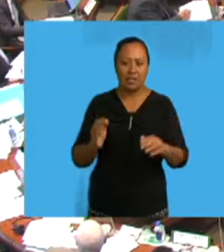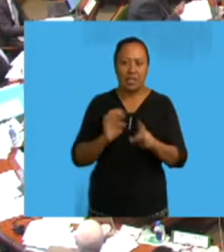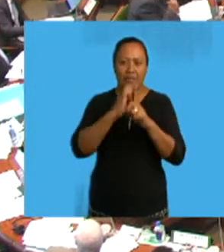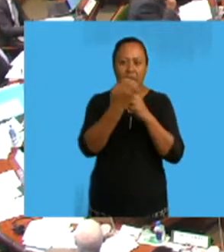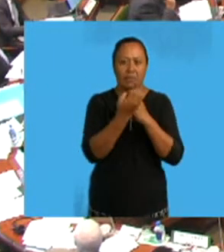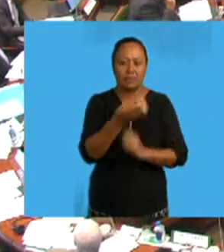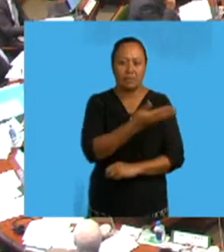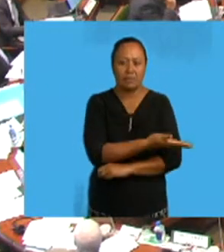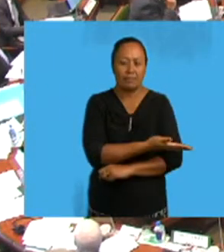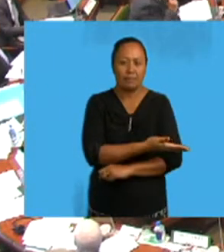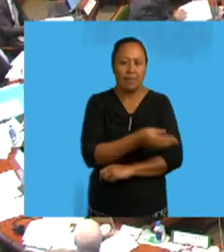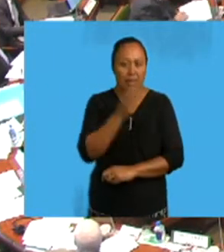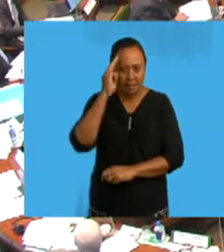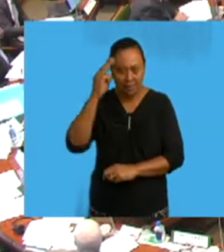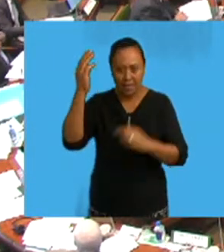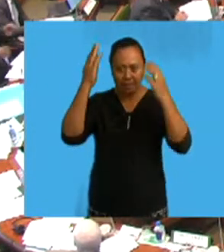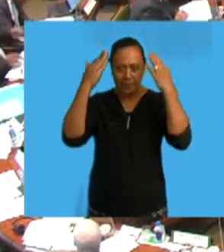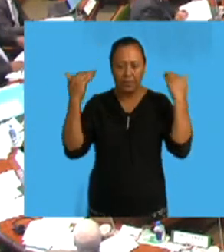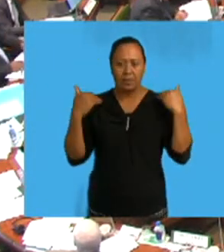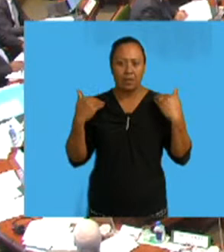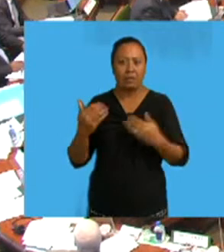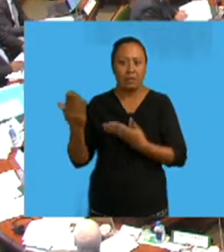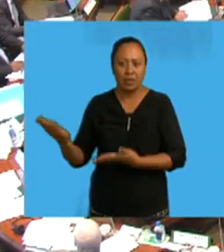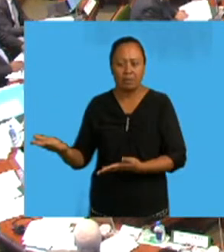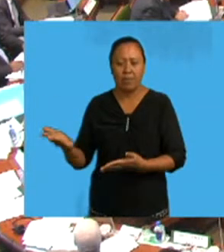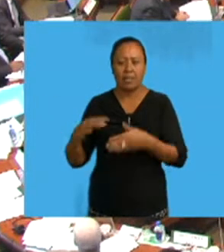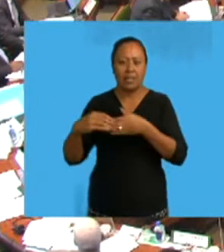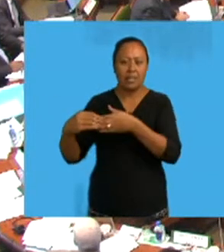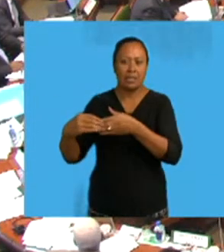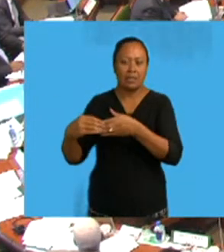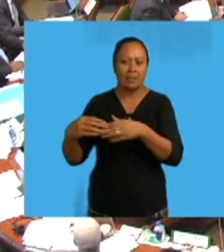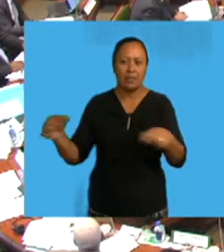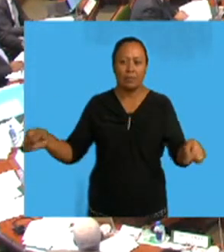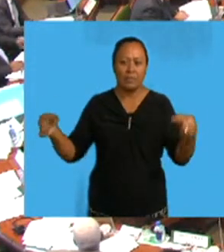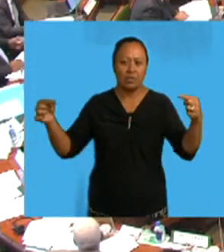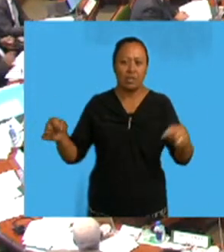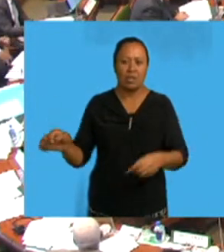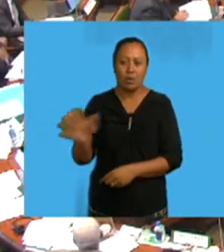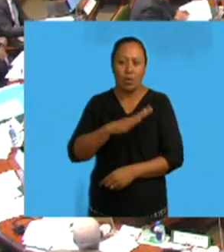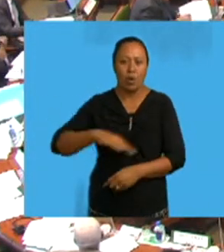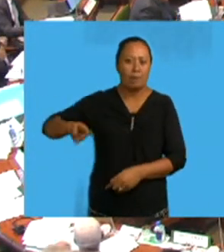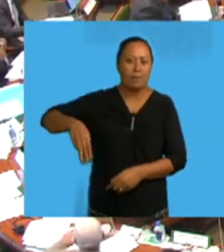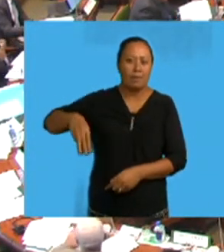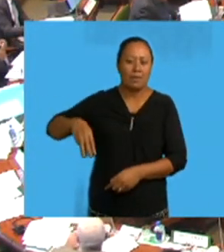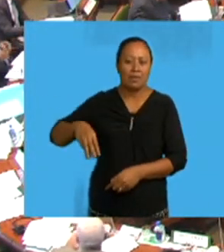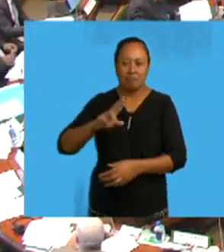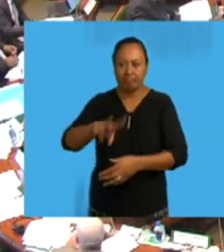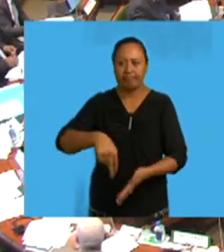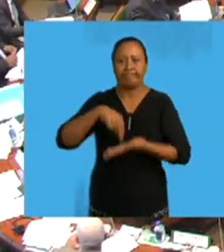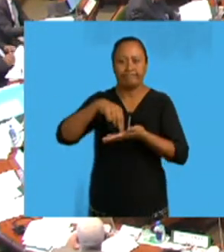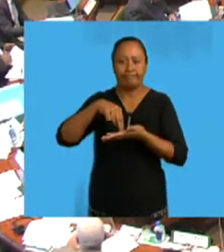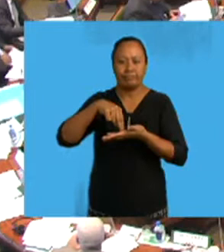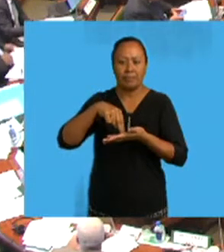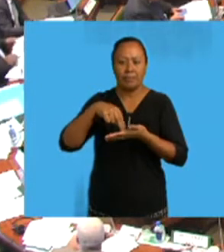Madam Speaker, the Honourable Prime Minister, Honourable Leader of the Opposition and Honourable Members, I rise in support of the budget and